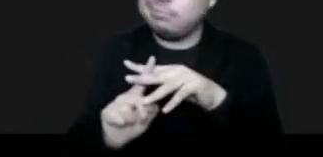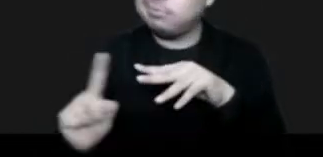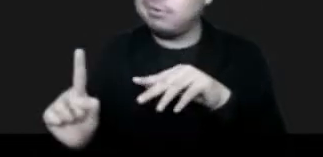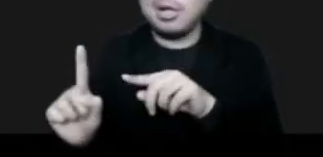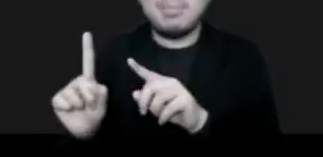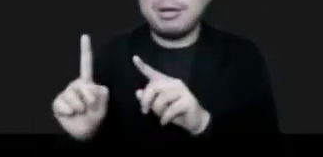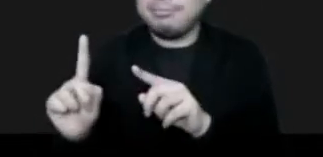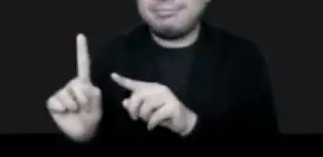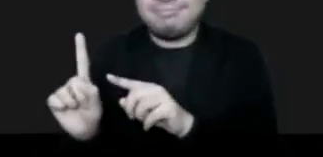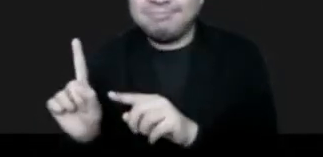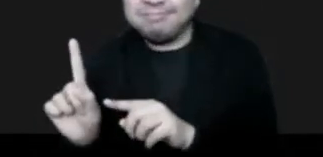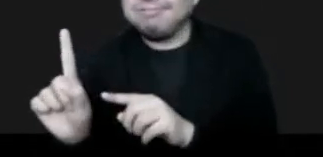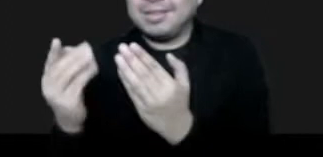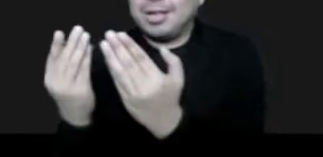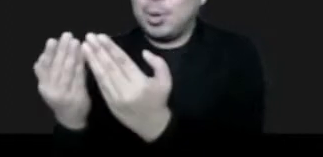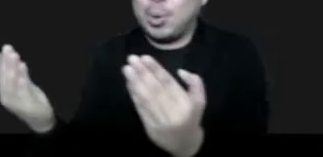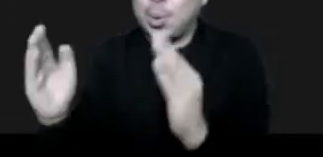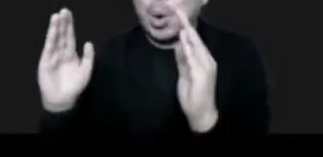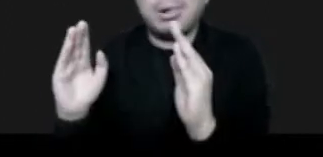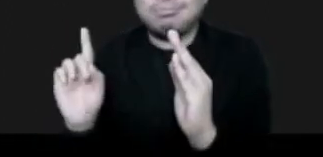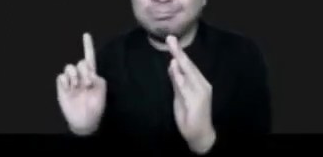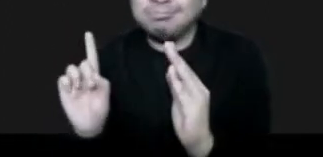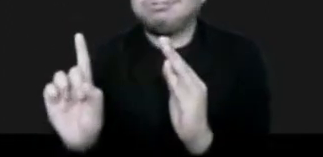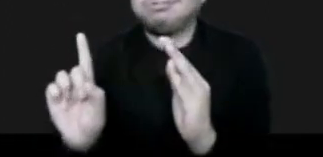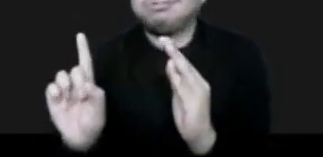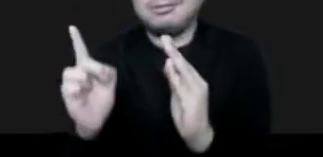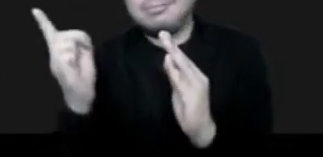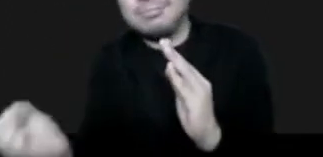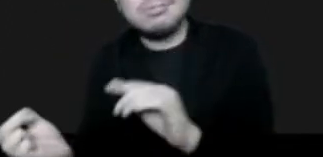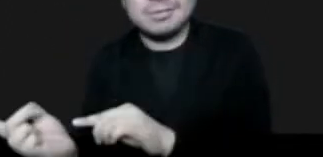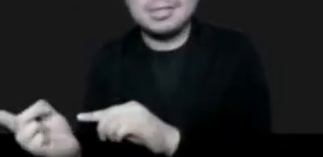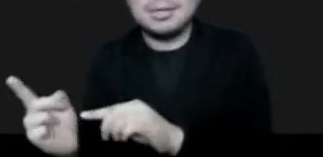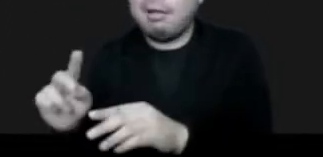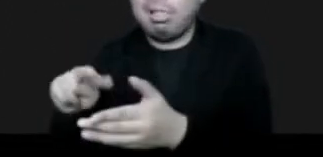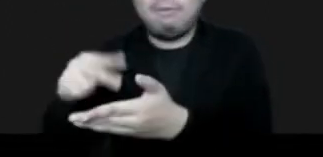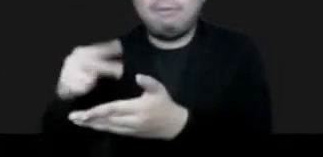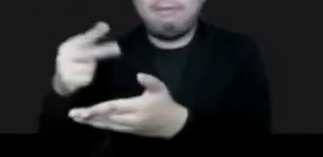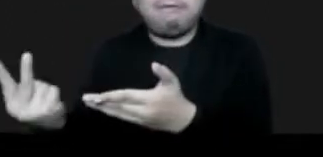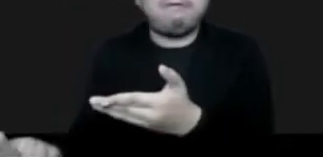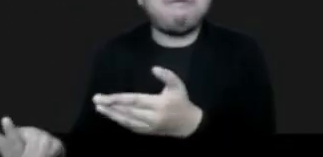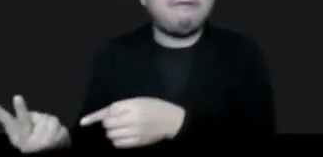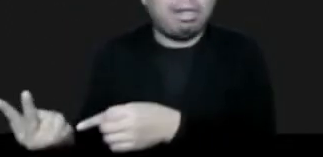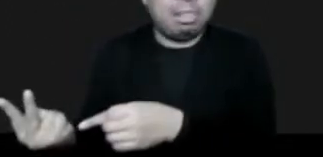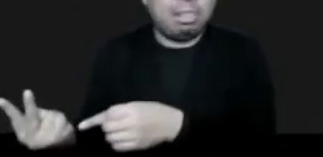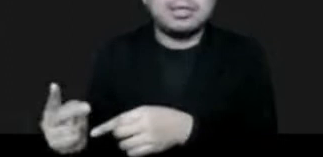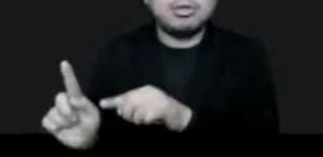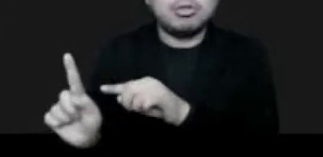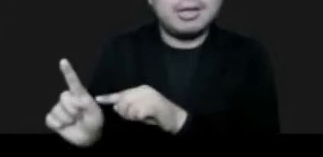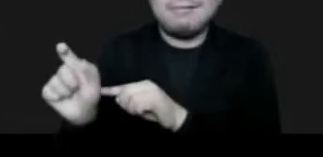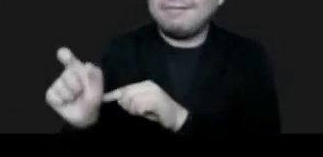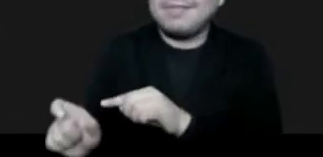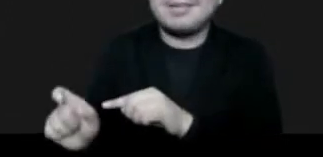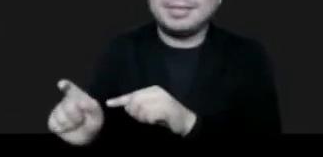back. He ended up falling into a ditch, and he became very much